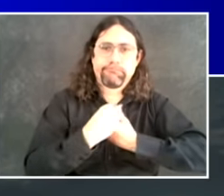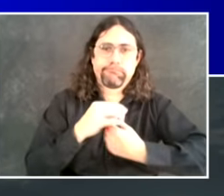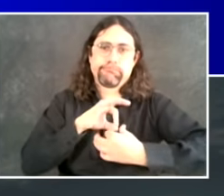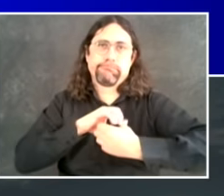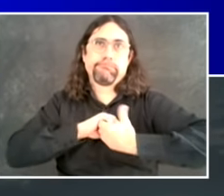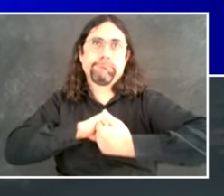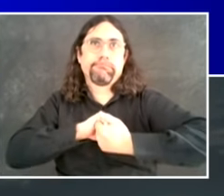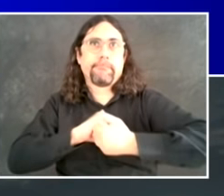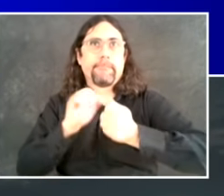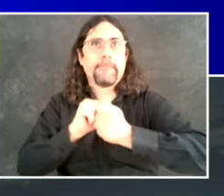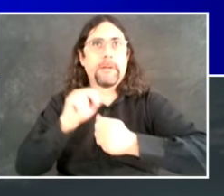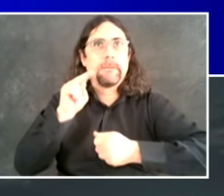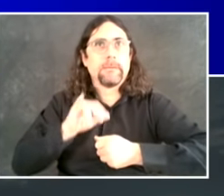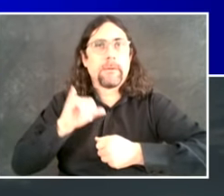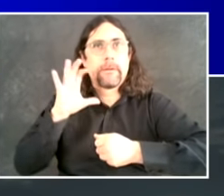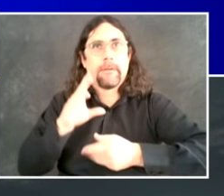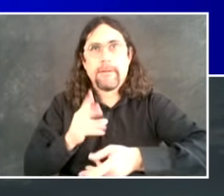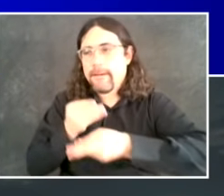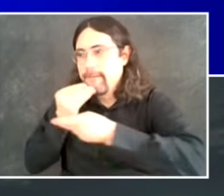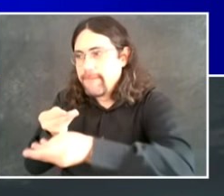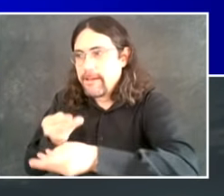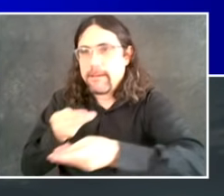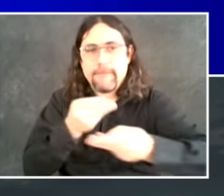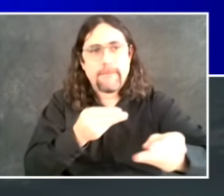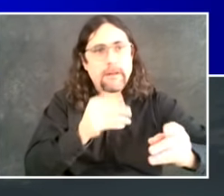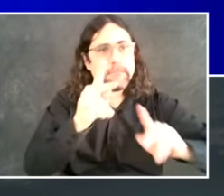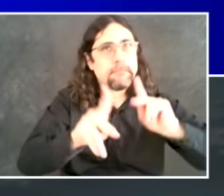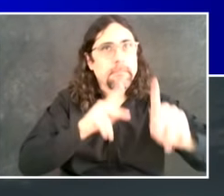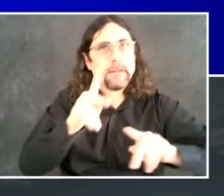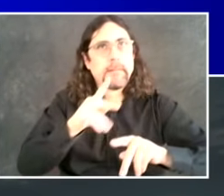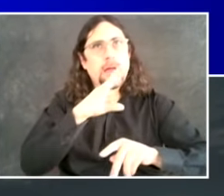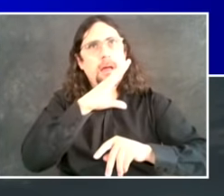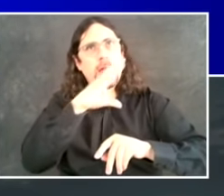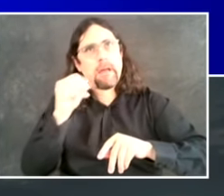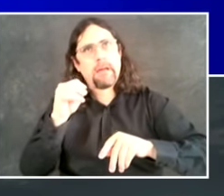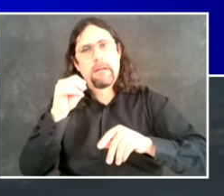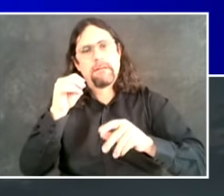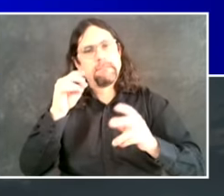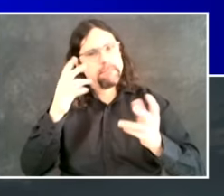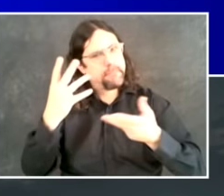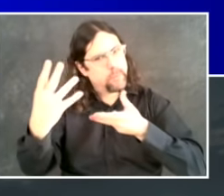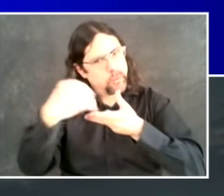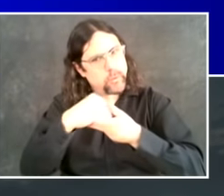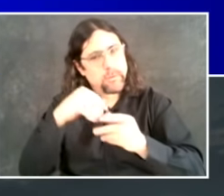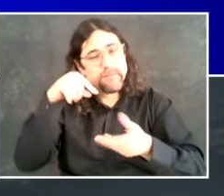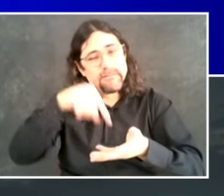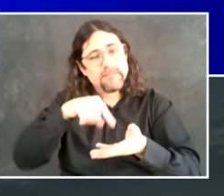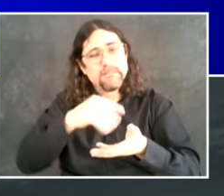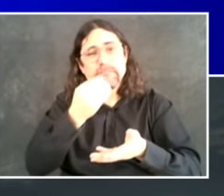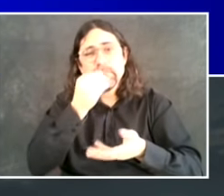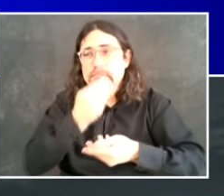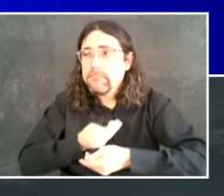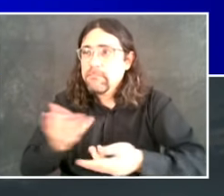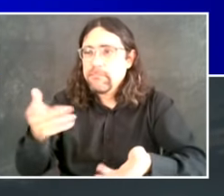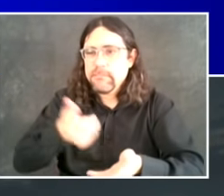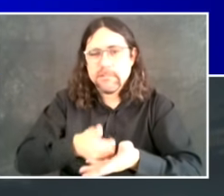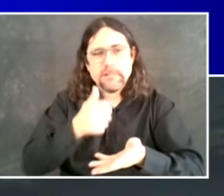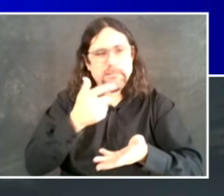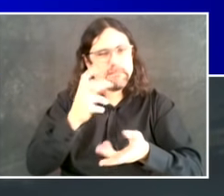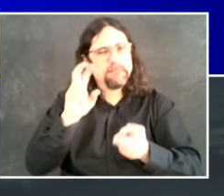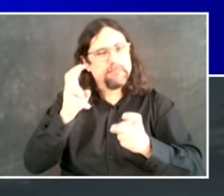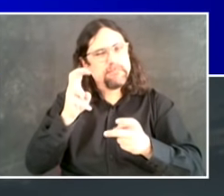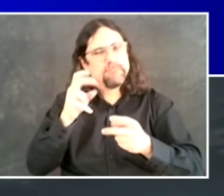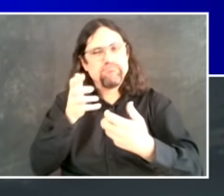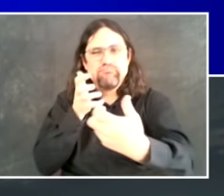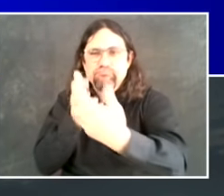community, South Asian community, Caribbean community, that will help. We're going to make sure people are fed. If we can help people to have some of the foods they're familiar